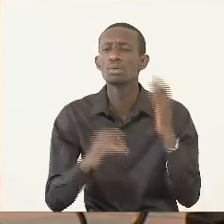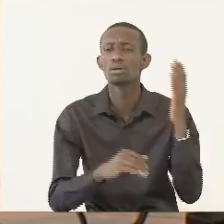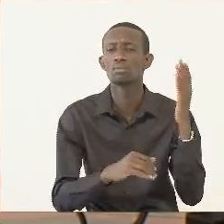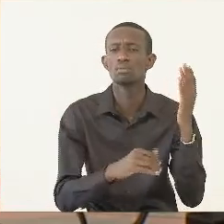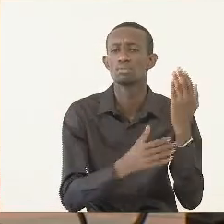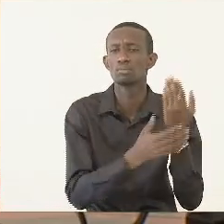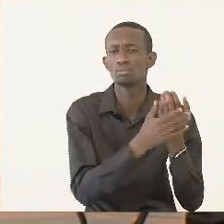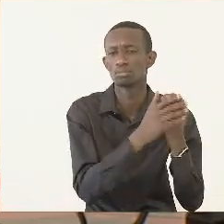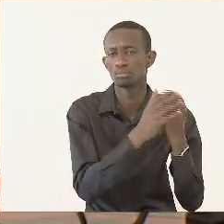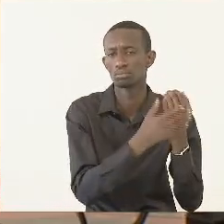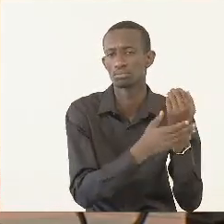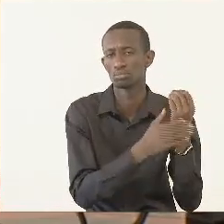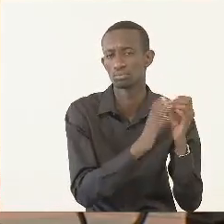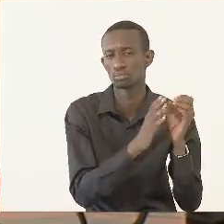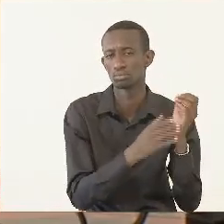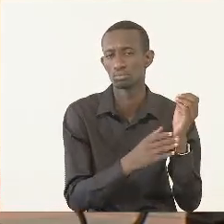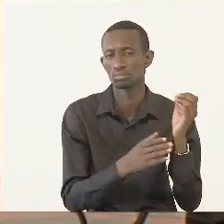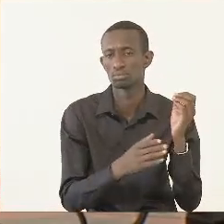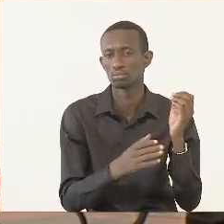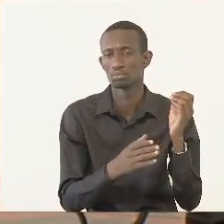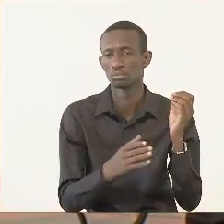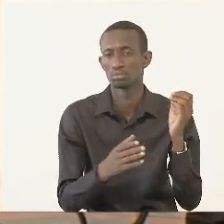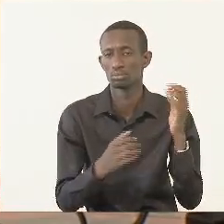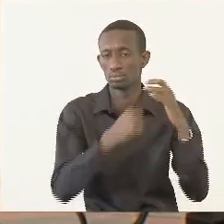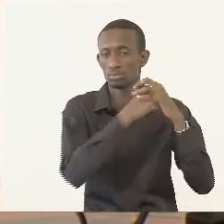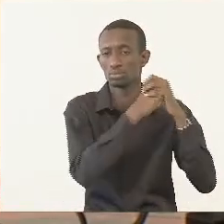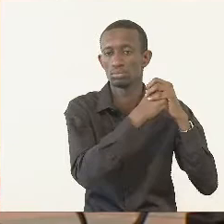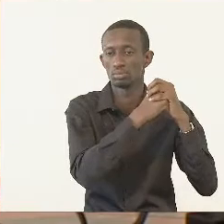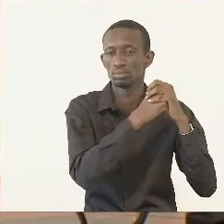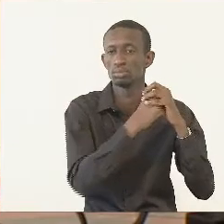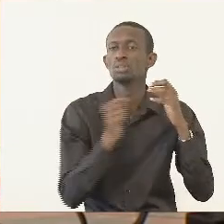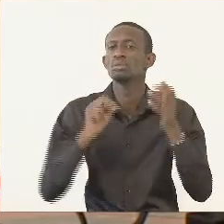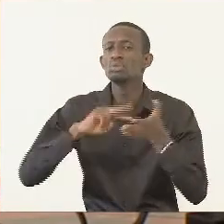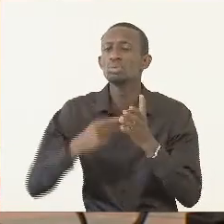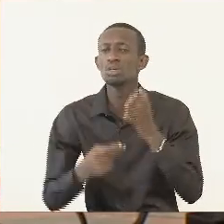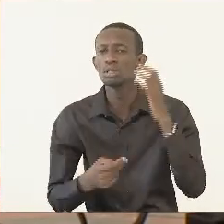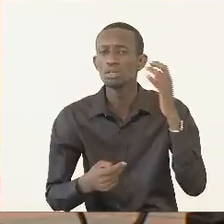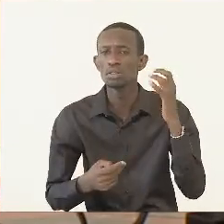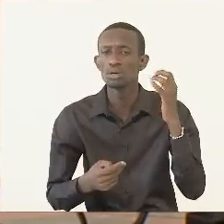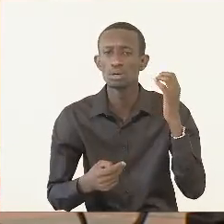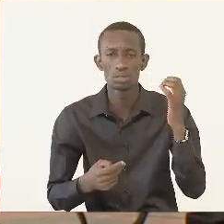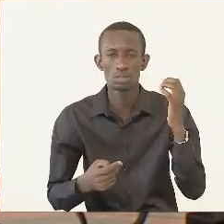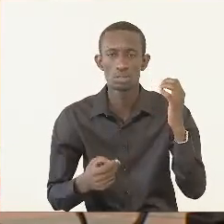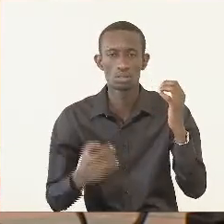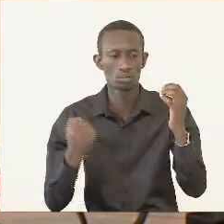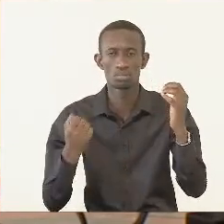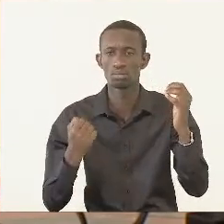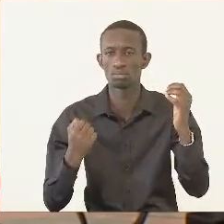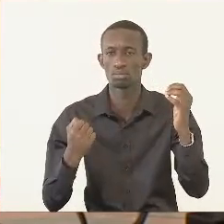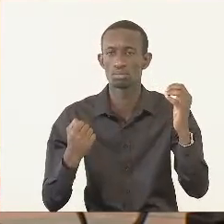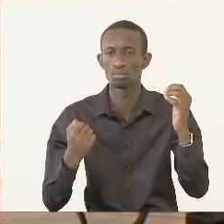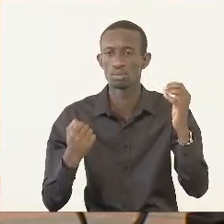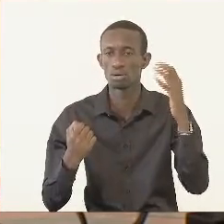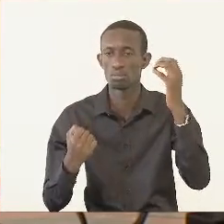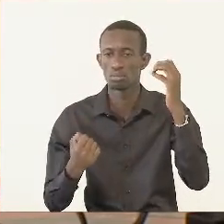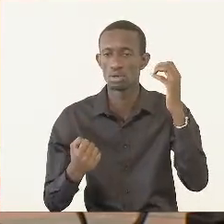it doesn't mean that this fist is identical to this round structure. If this is a socket, this is a ball. The ball and